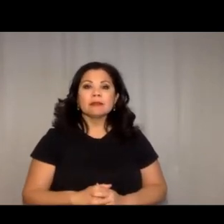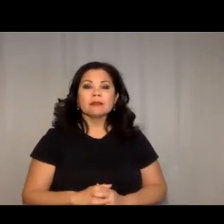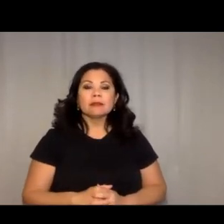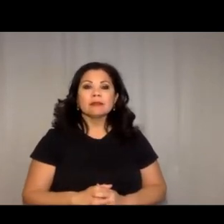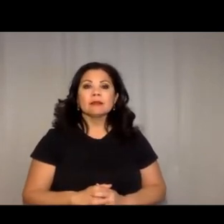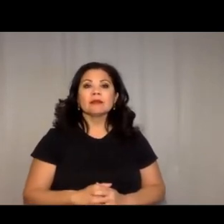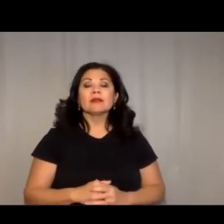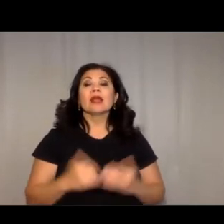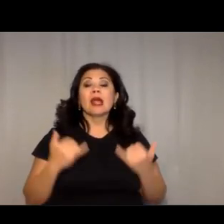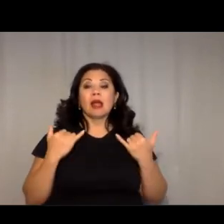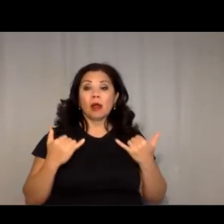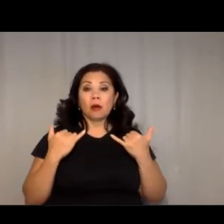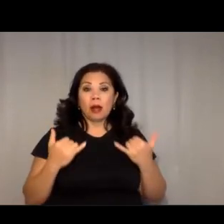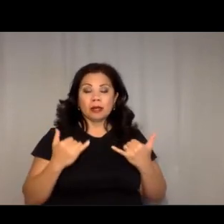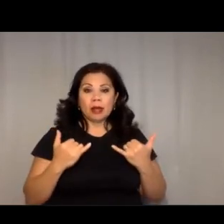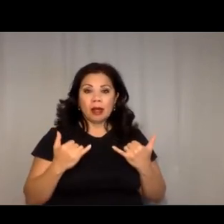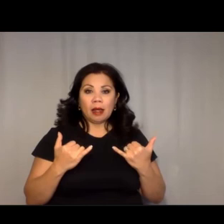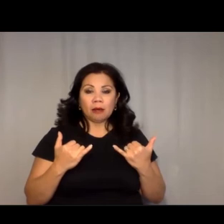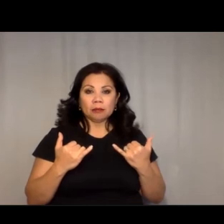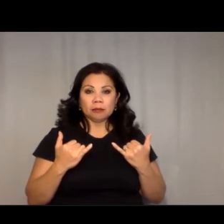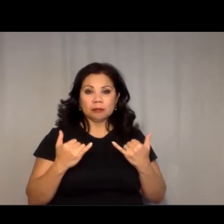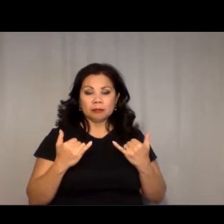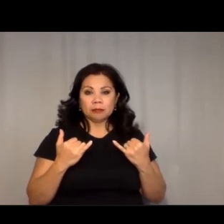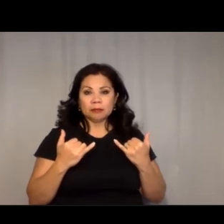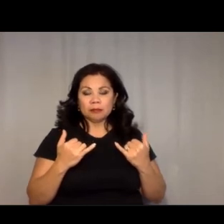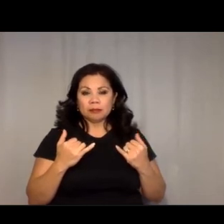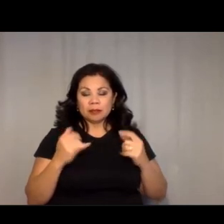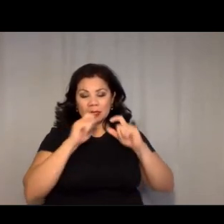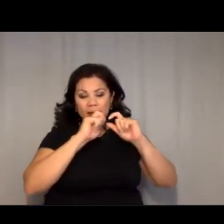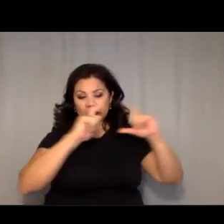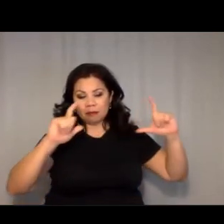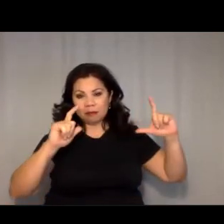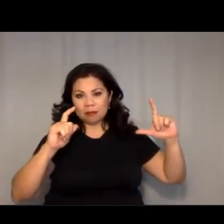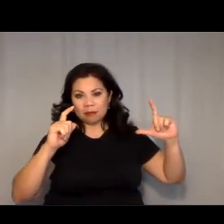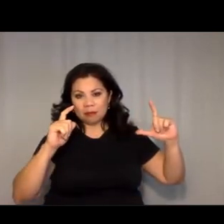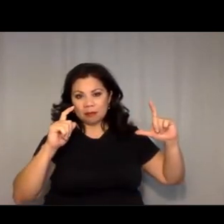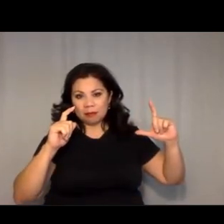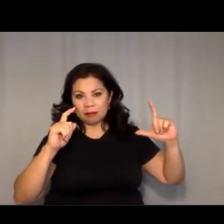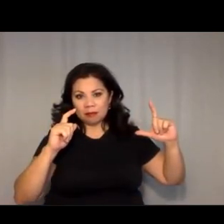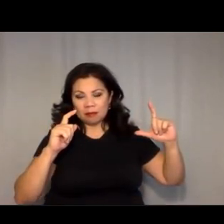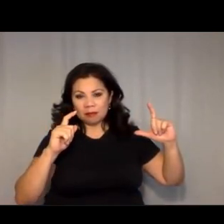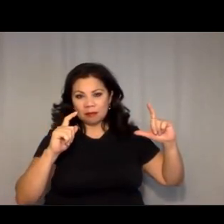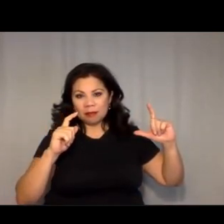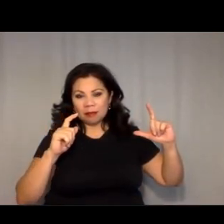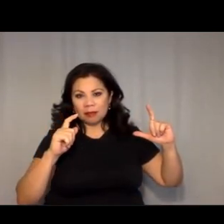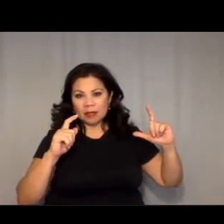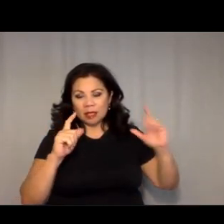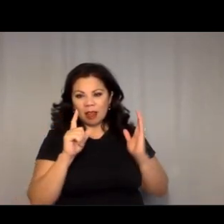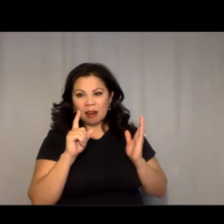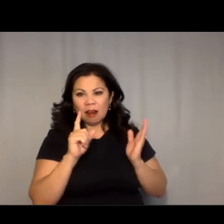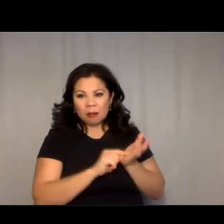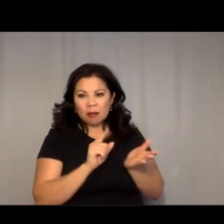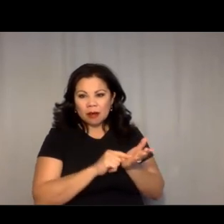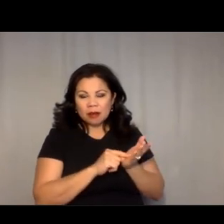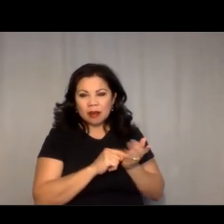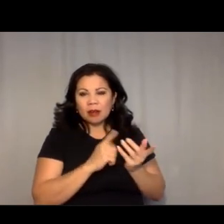So right here is a good visual of what's really happening, right, in print form from the computer. All right, so keep, change,